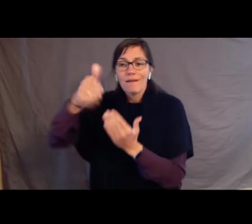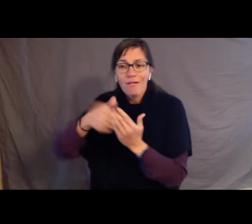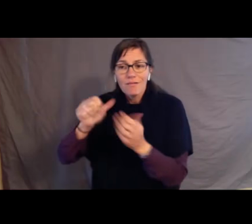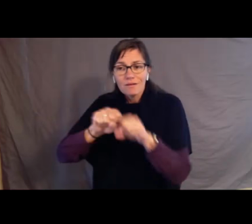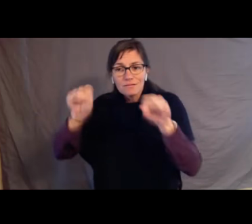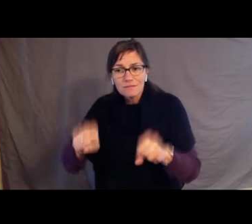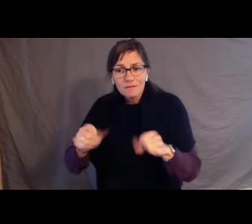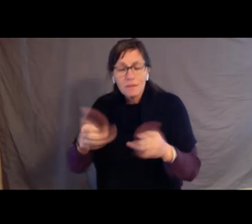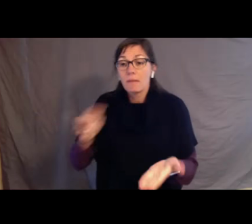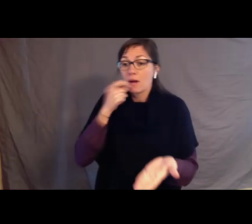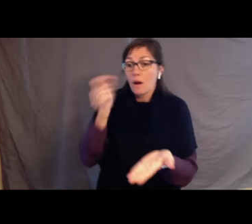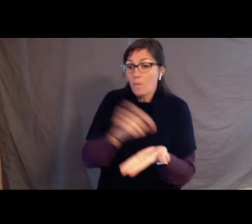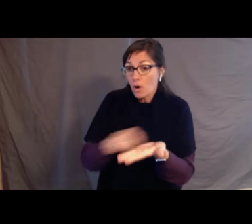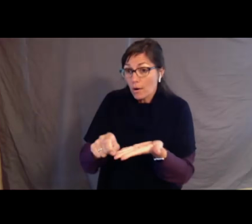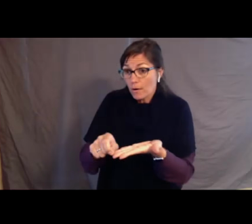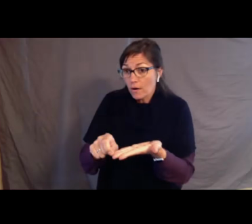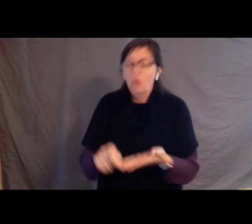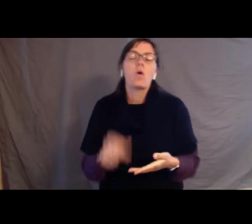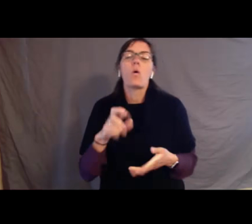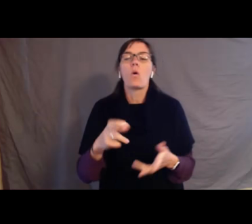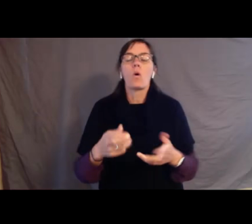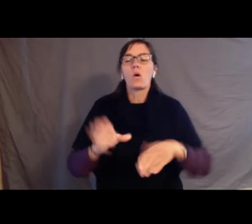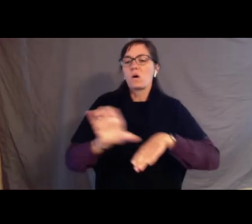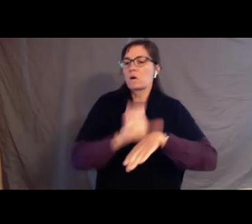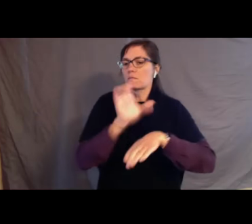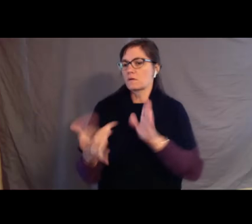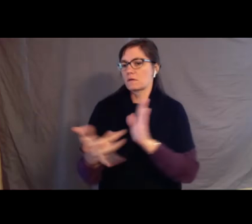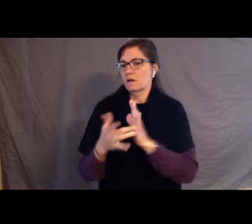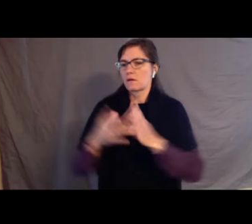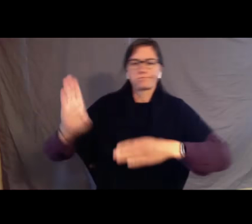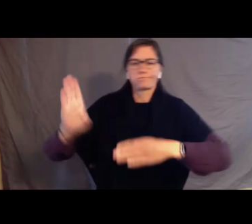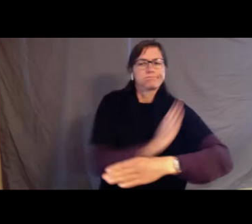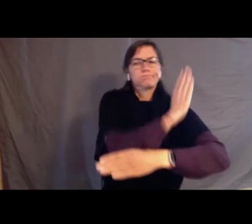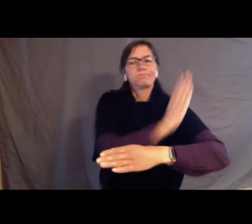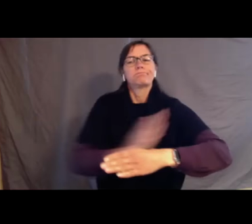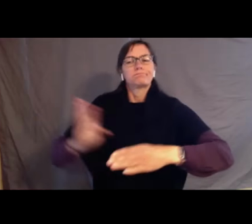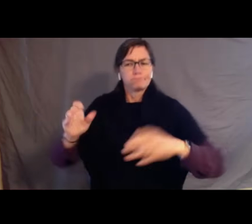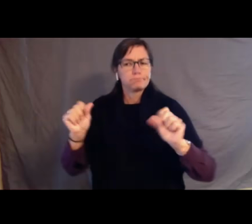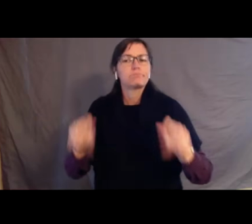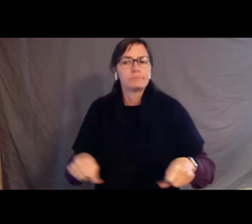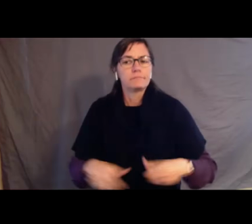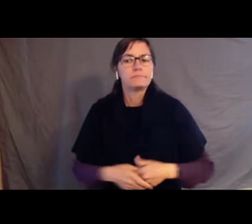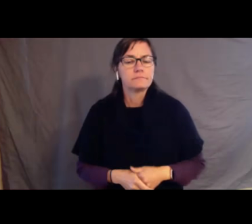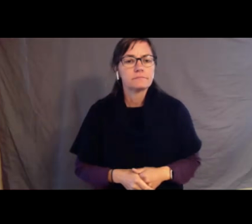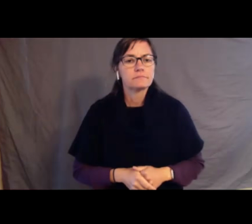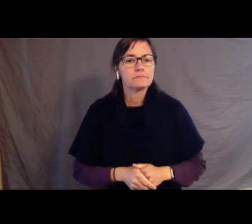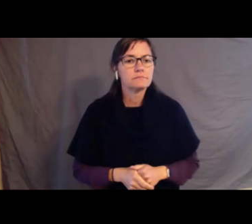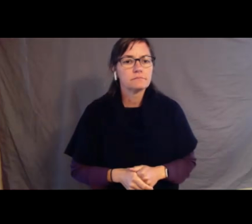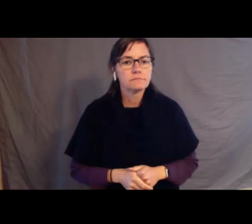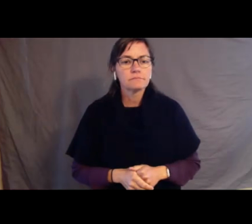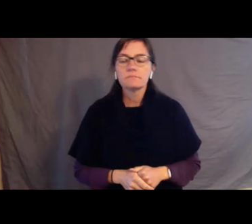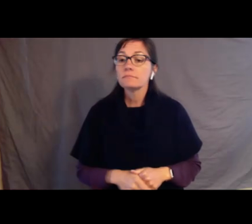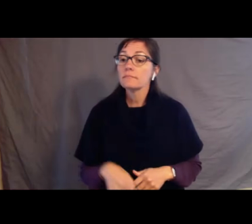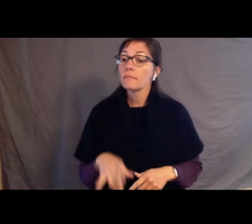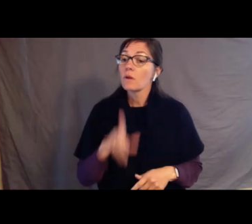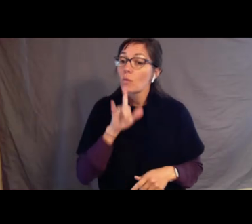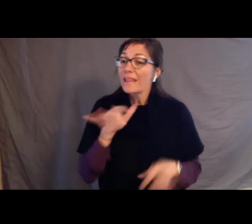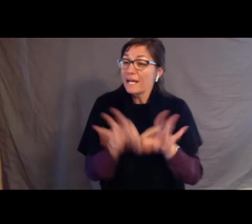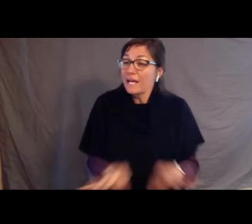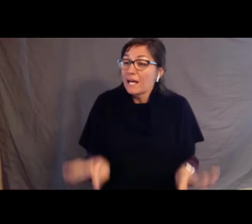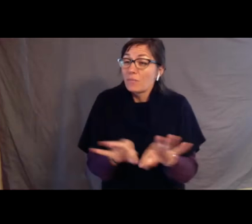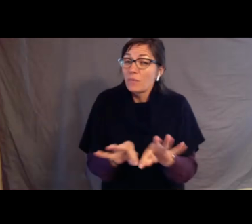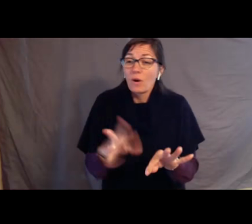as high-tech, more computerized communication types of supports. It's really important when we talk about